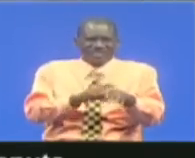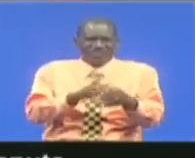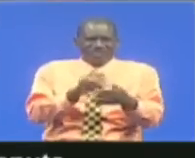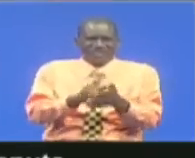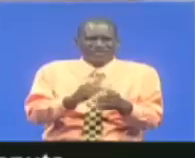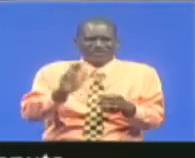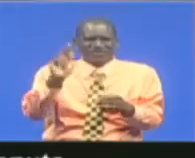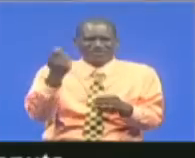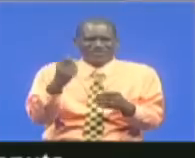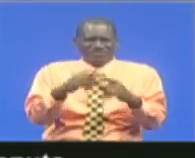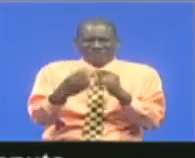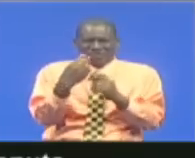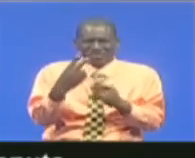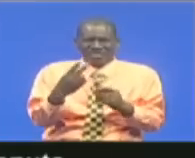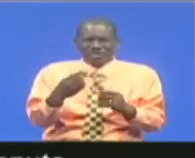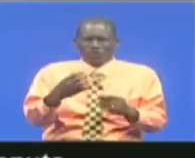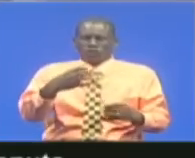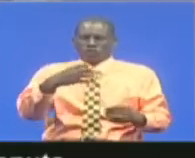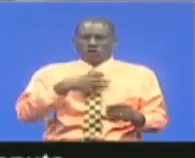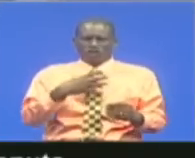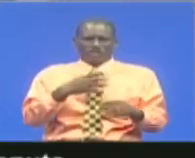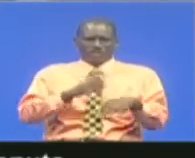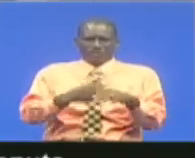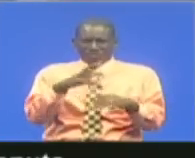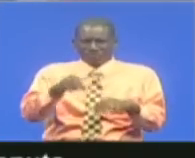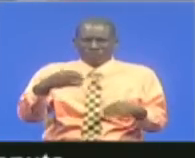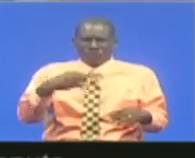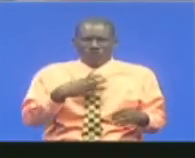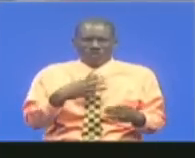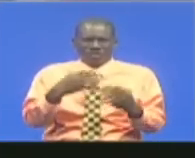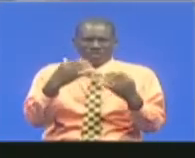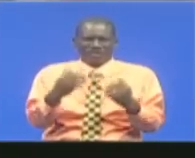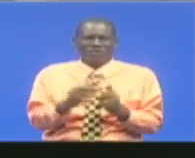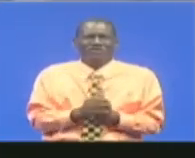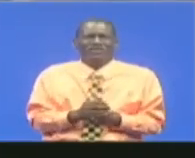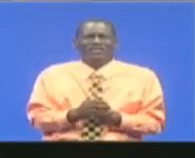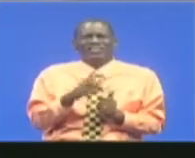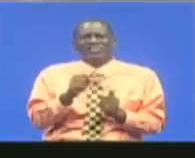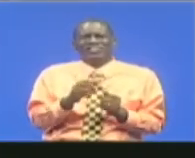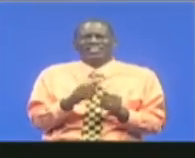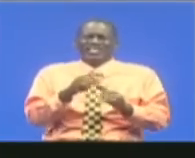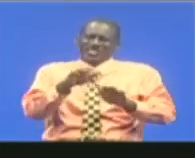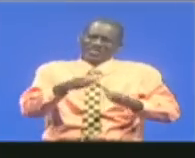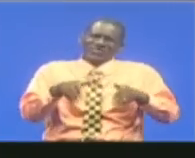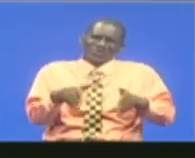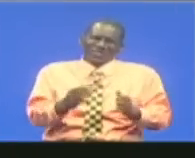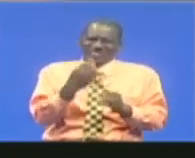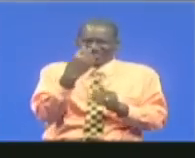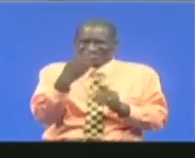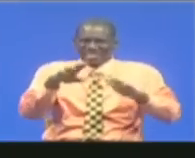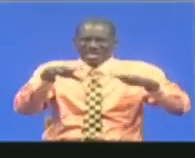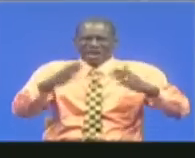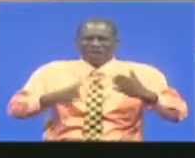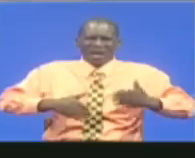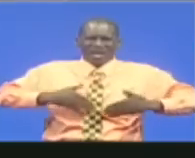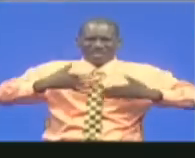of state, but you've seen that she's just discovered that. So, in slow motion, just see her